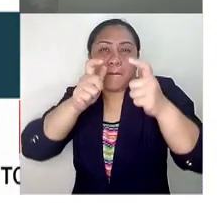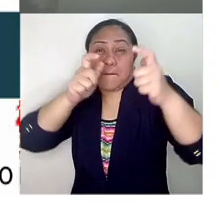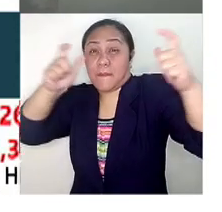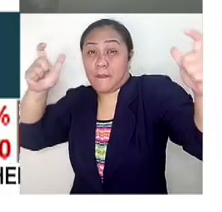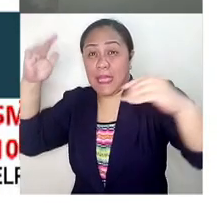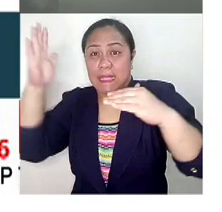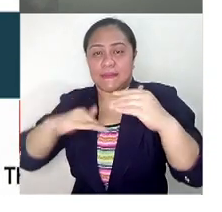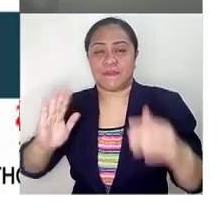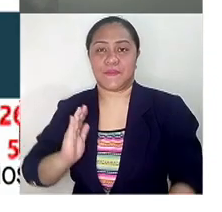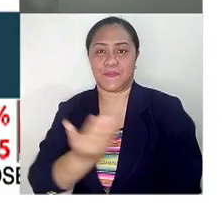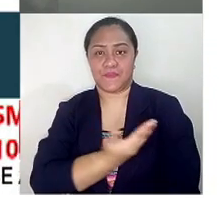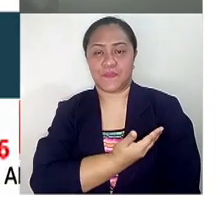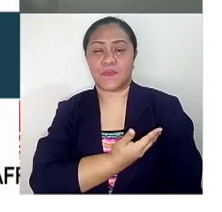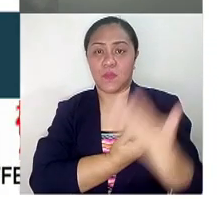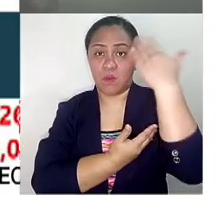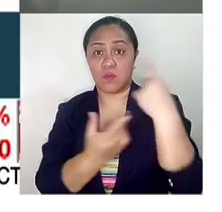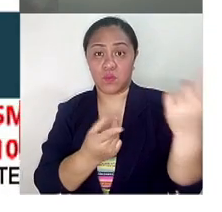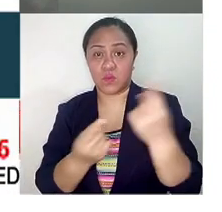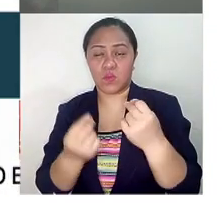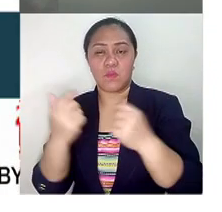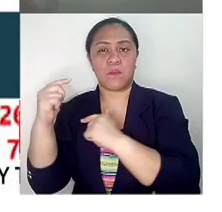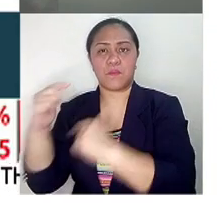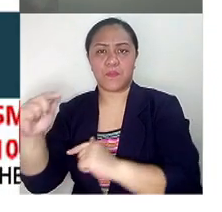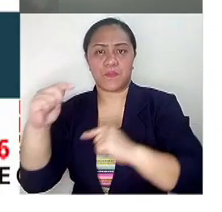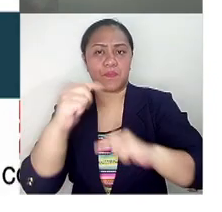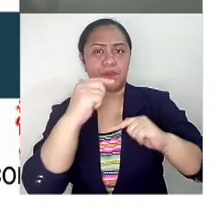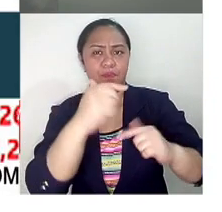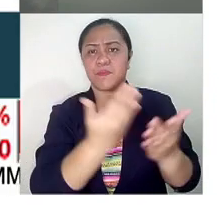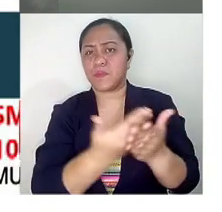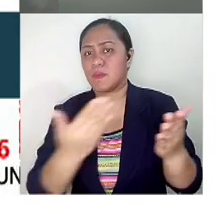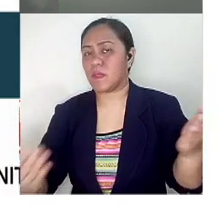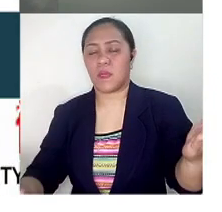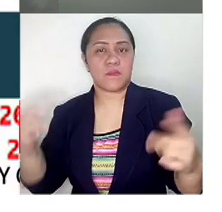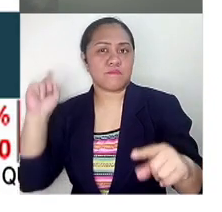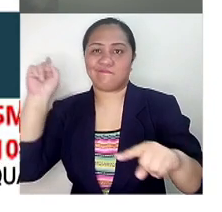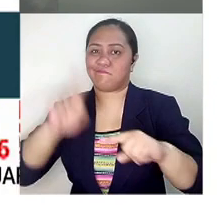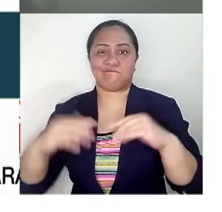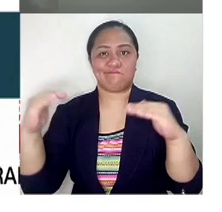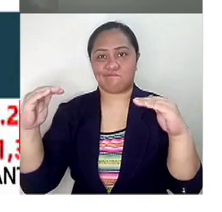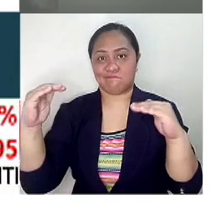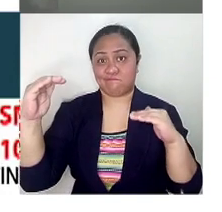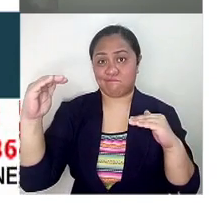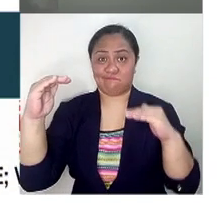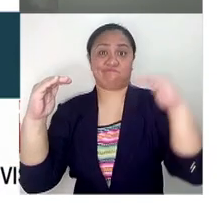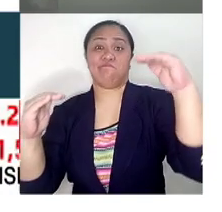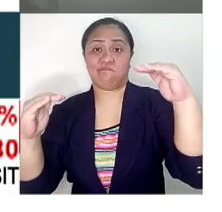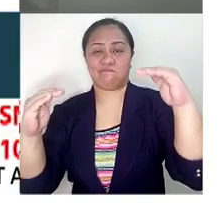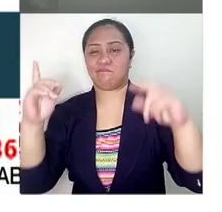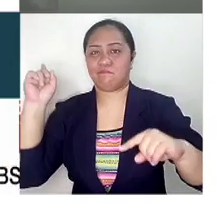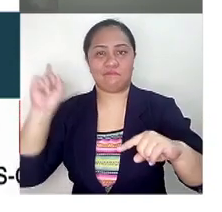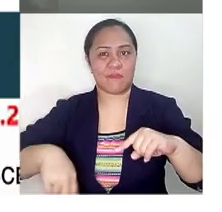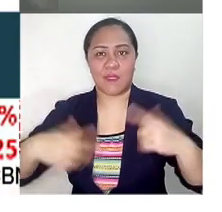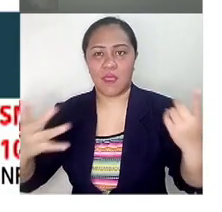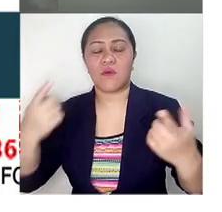no matter what we do, given our limited area and resources, we can never really match the forces of China that will be deployed eventually